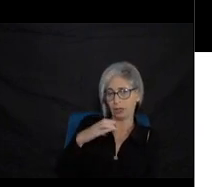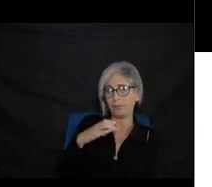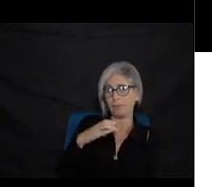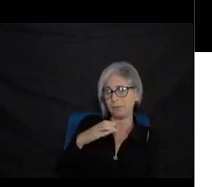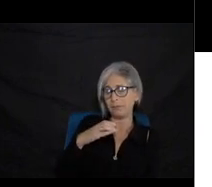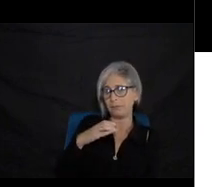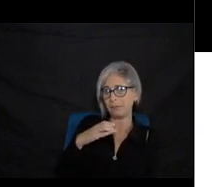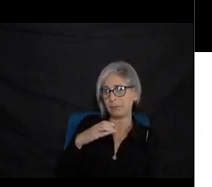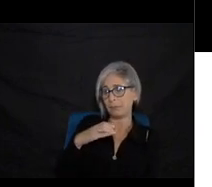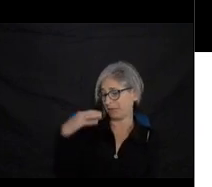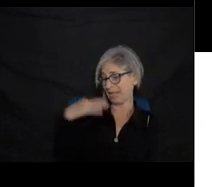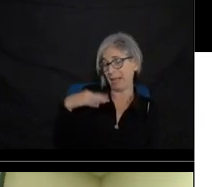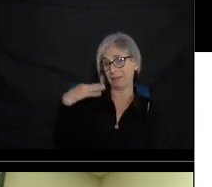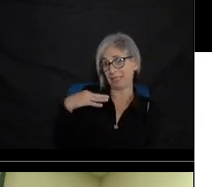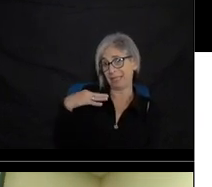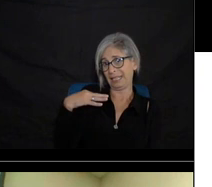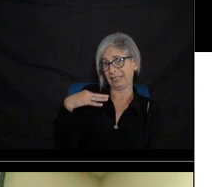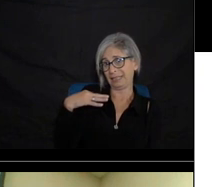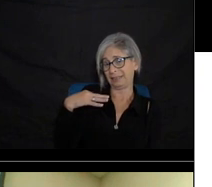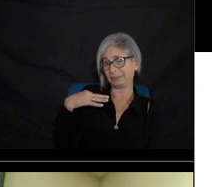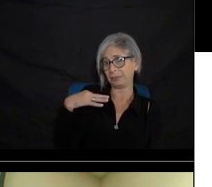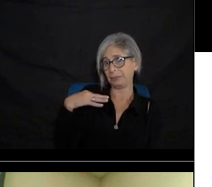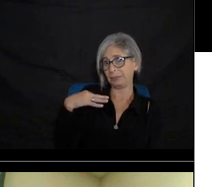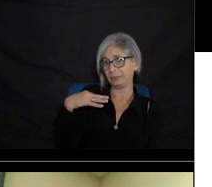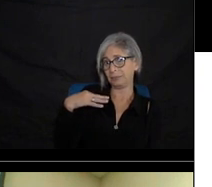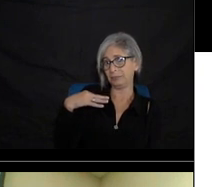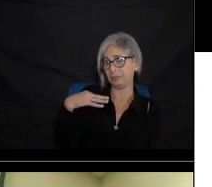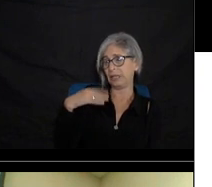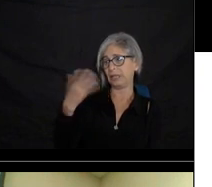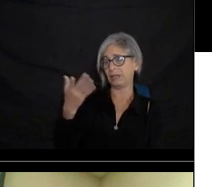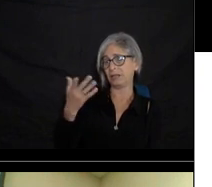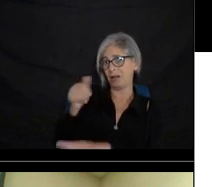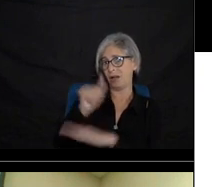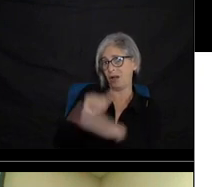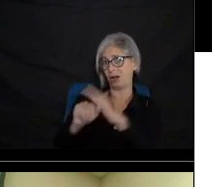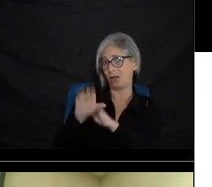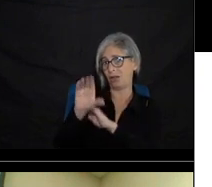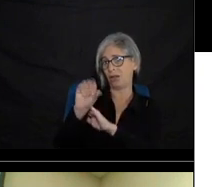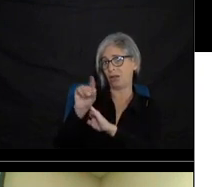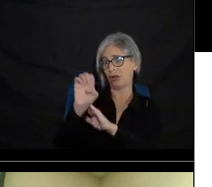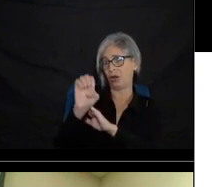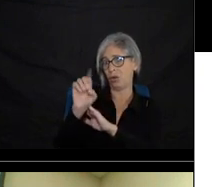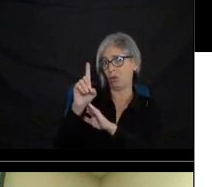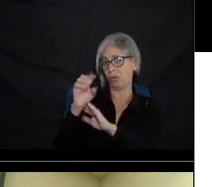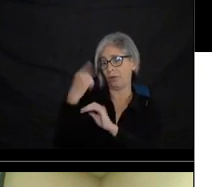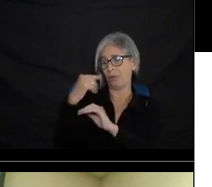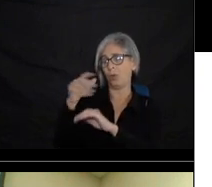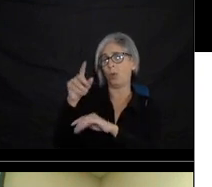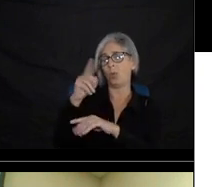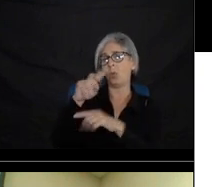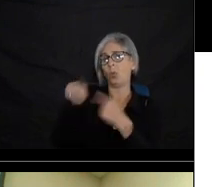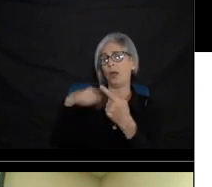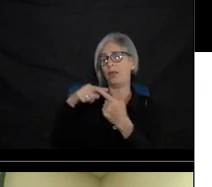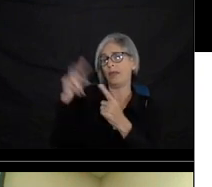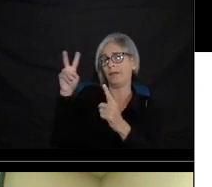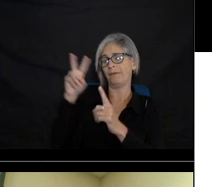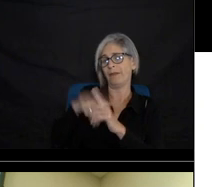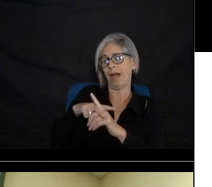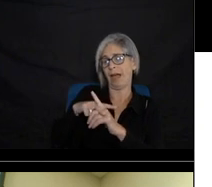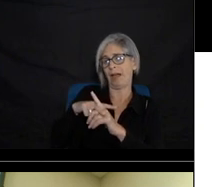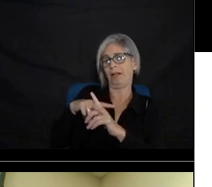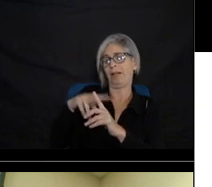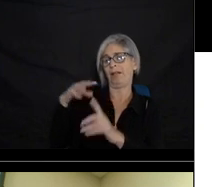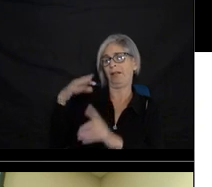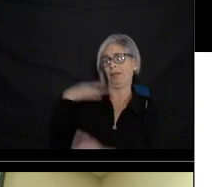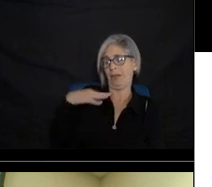an applicant is bound by the provisions of the code that are in place when they file their application. So you